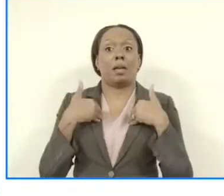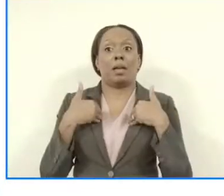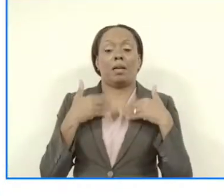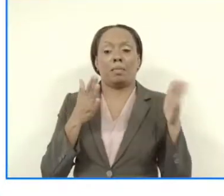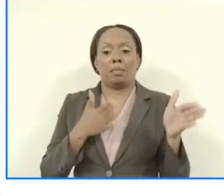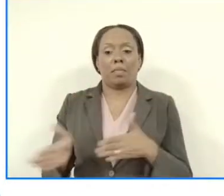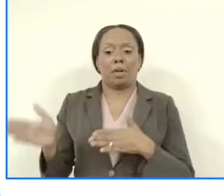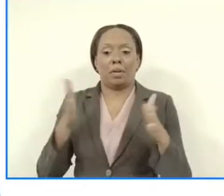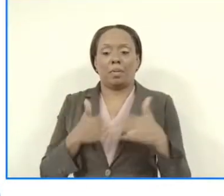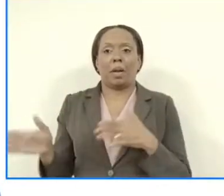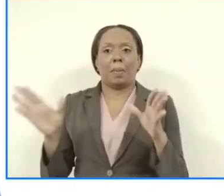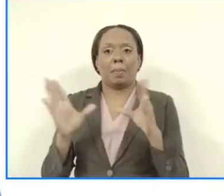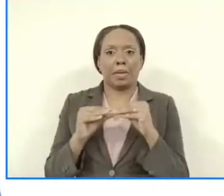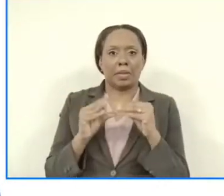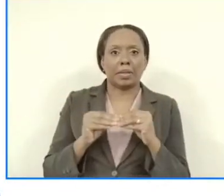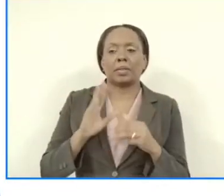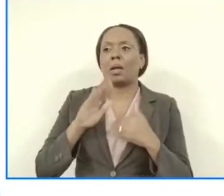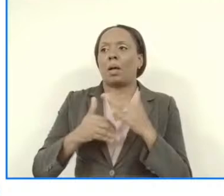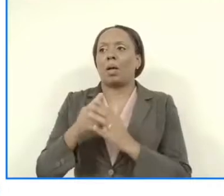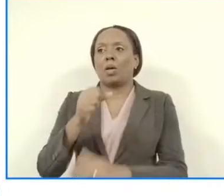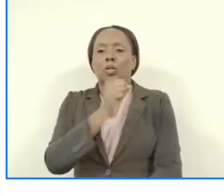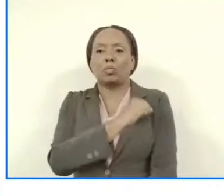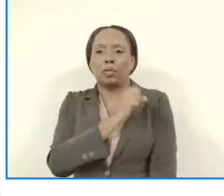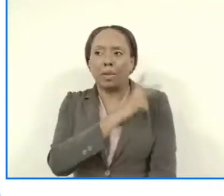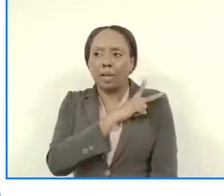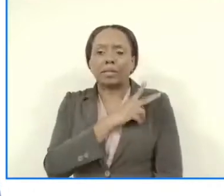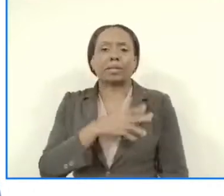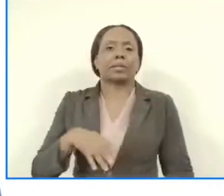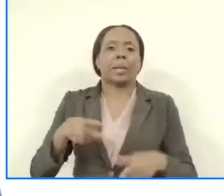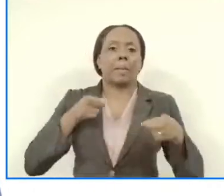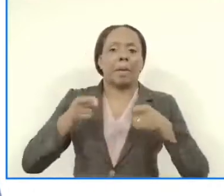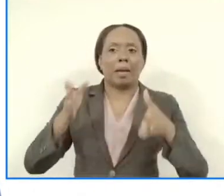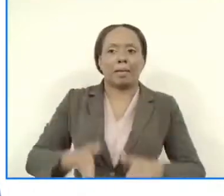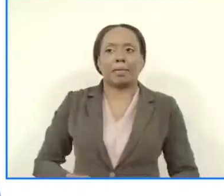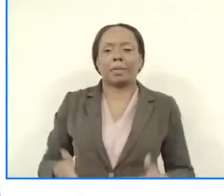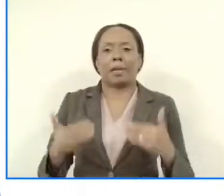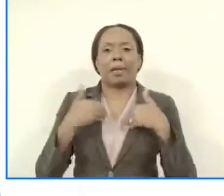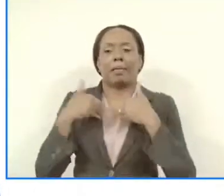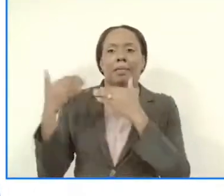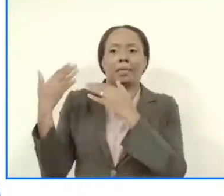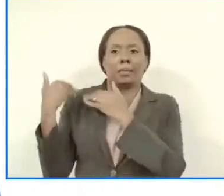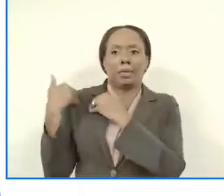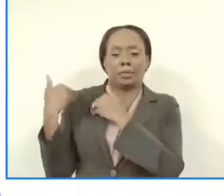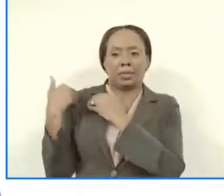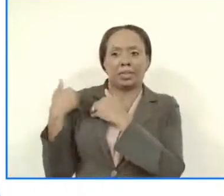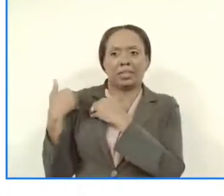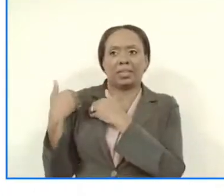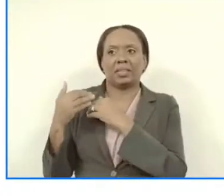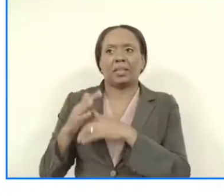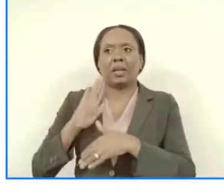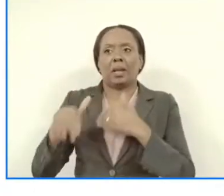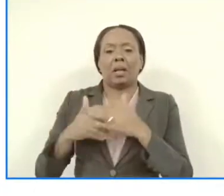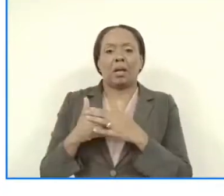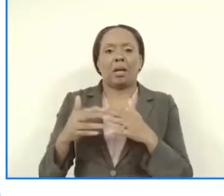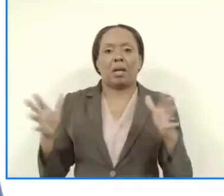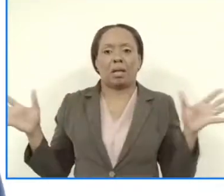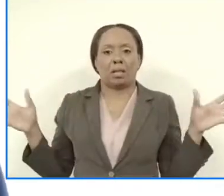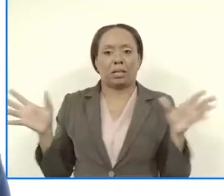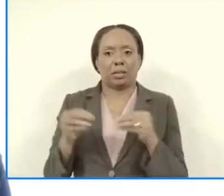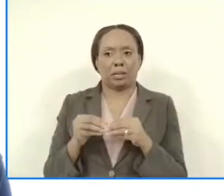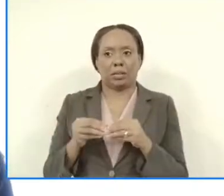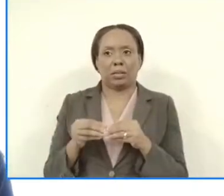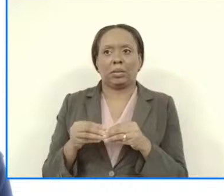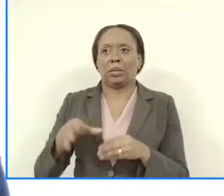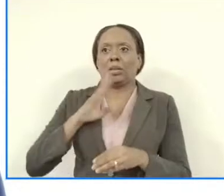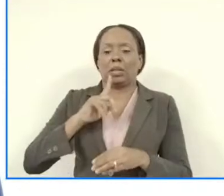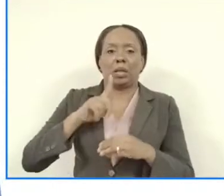the managers, supervisors, persons who have accountability for various areas across the business come together and they report on